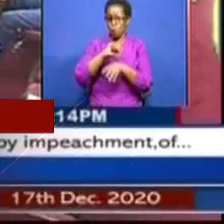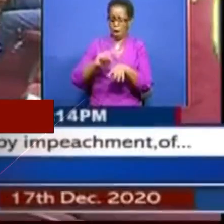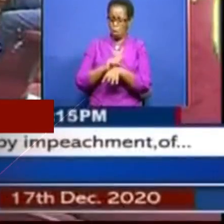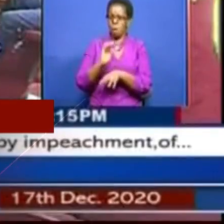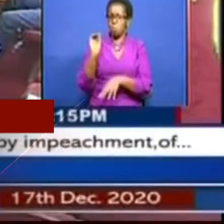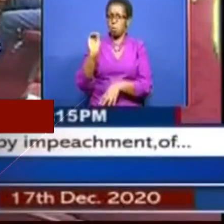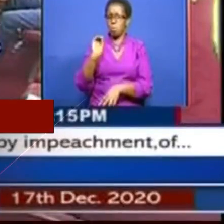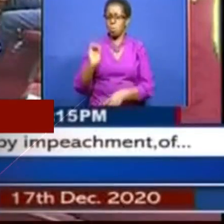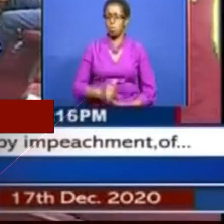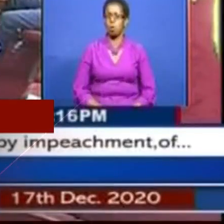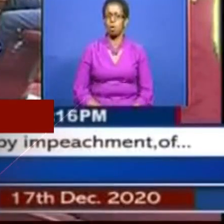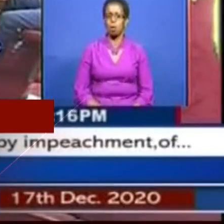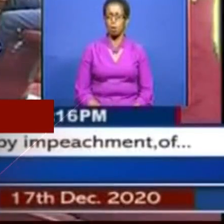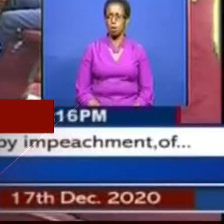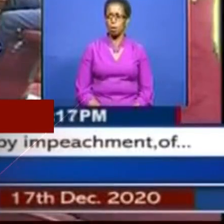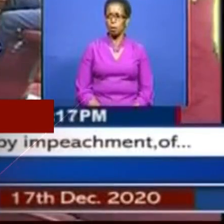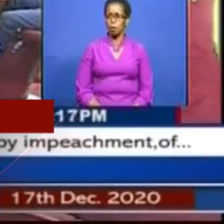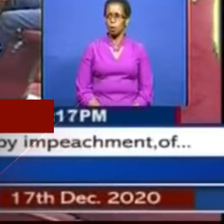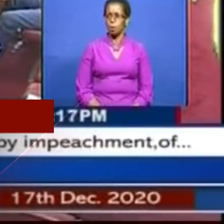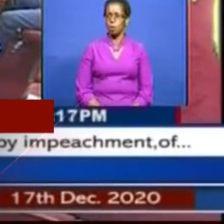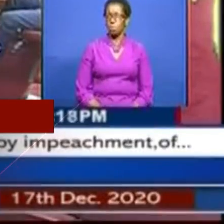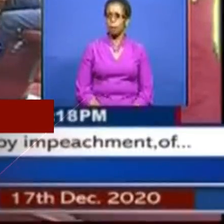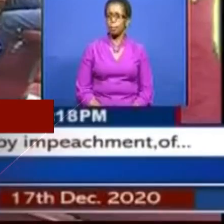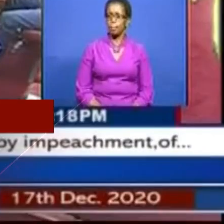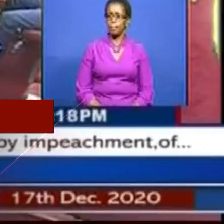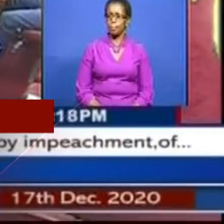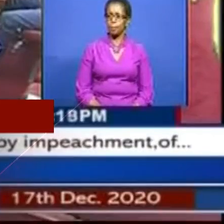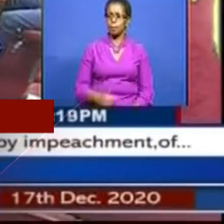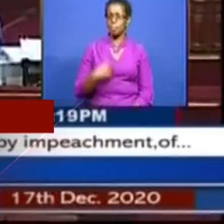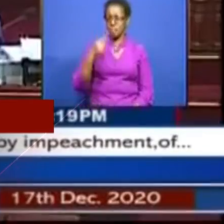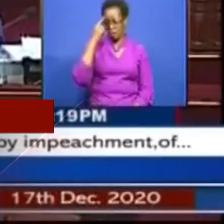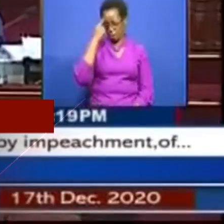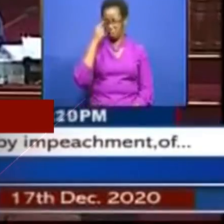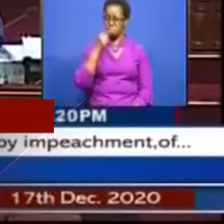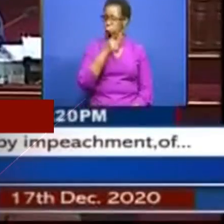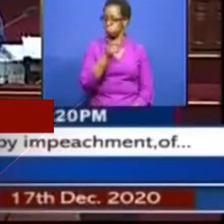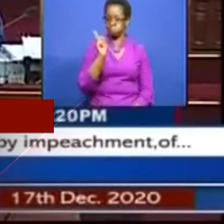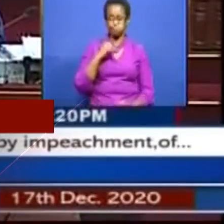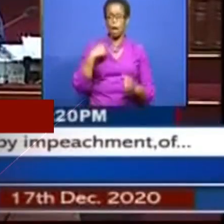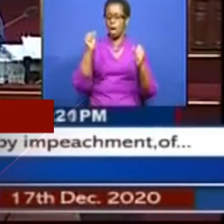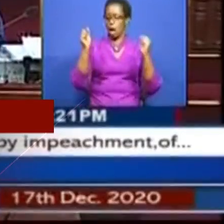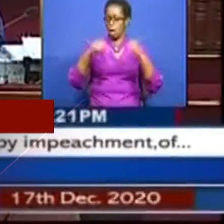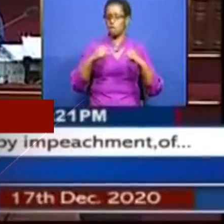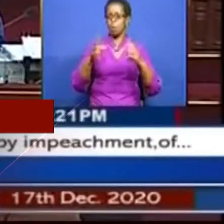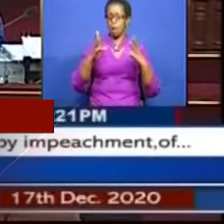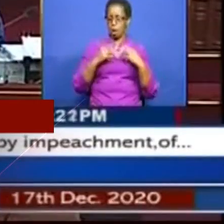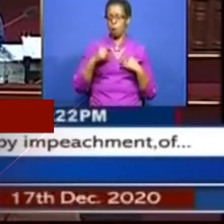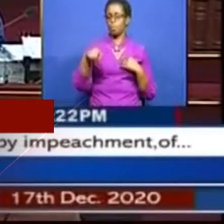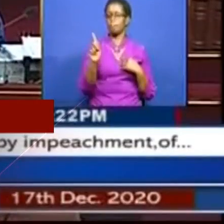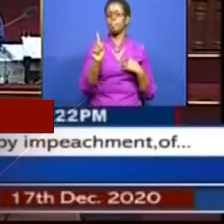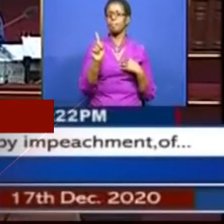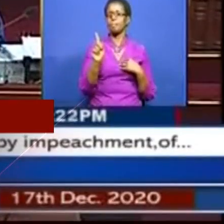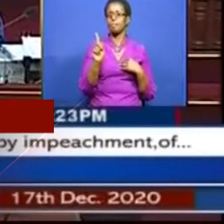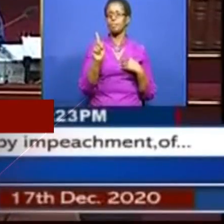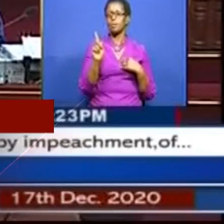Thank you, Senators. I think everybody is leaning towards let's allow them to introduce. Whoever would like to use the authorities will use